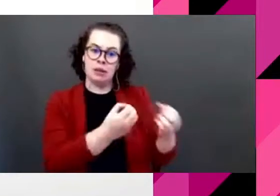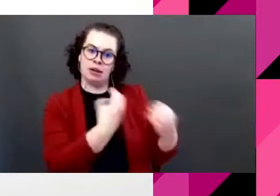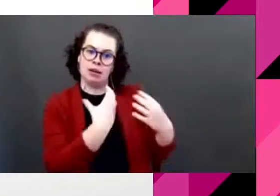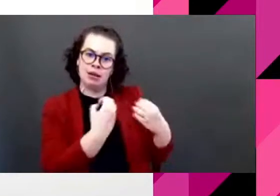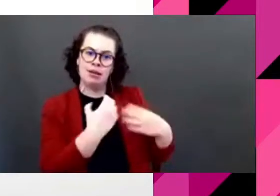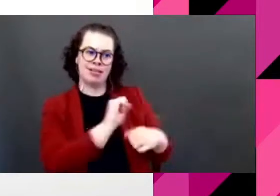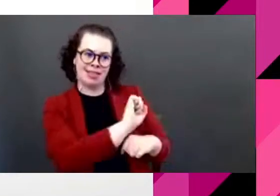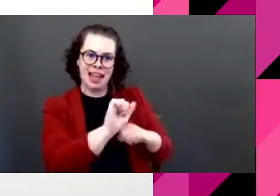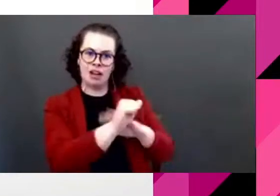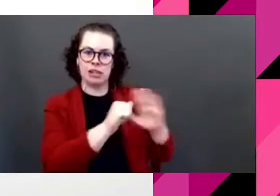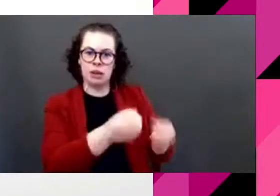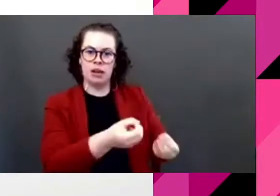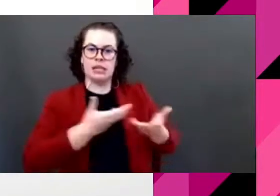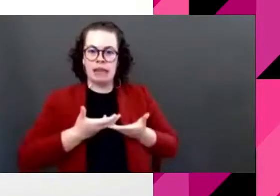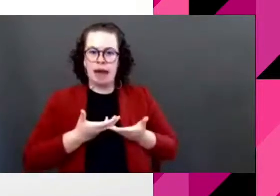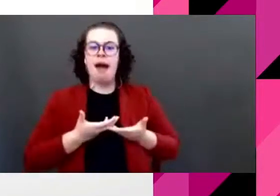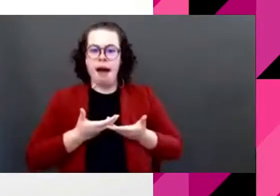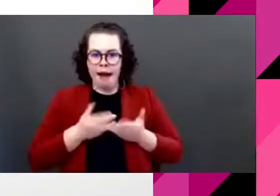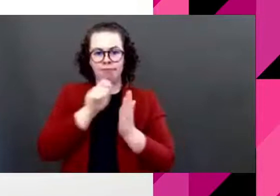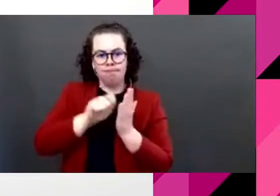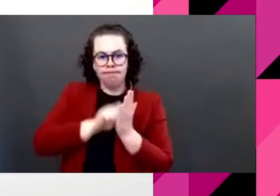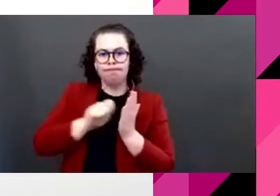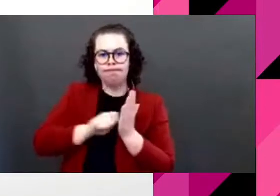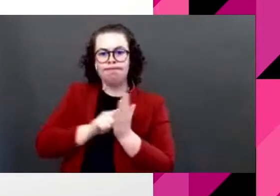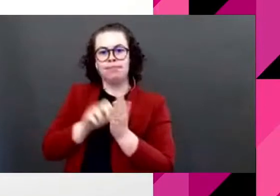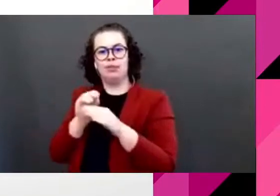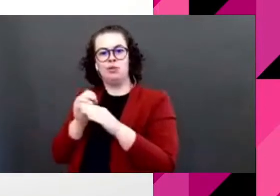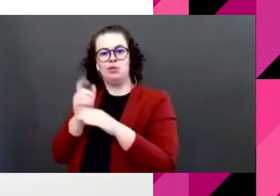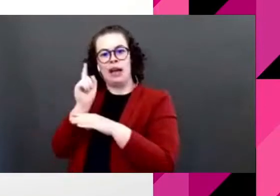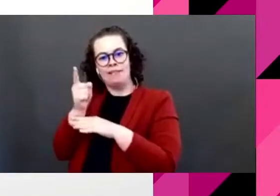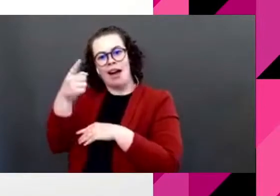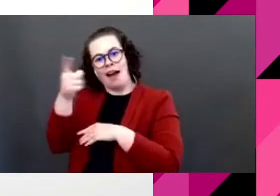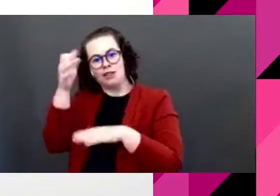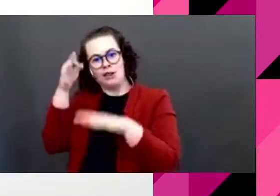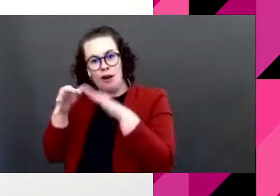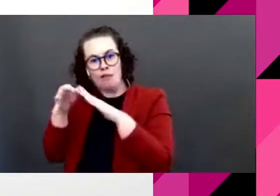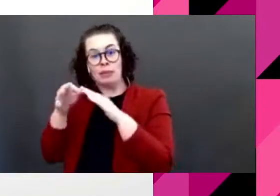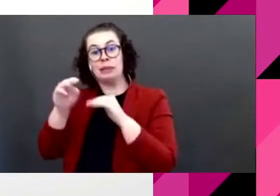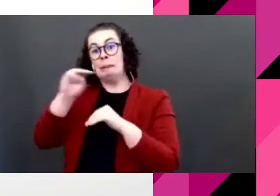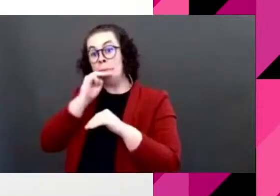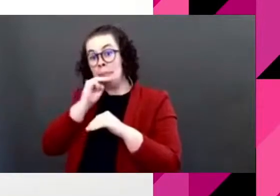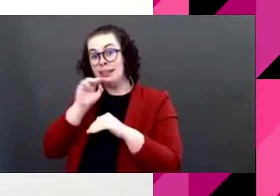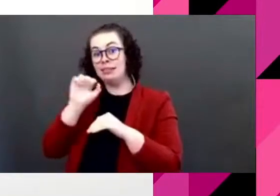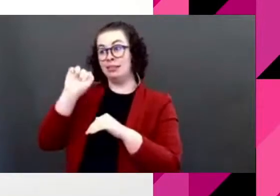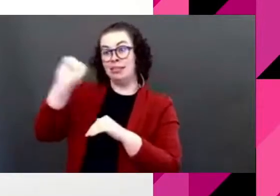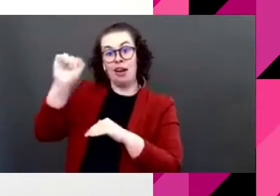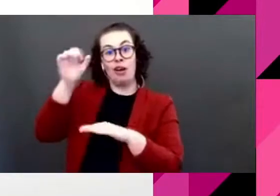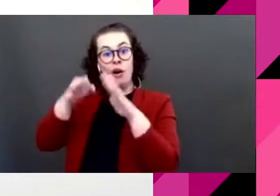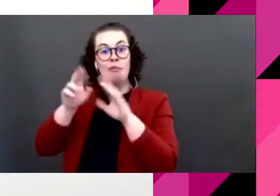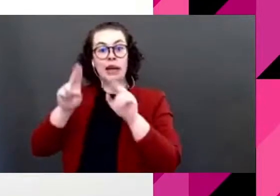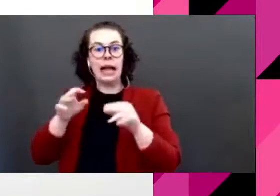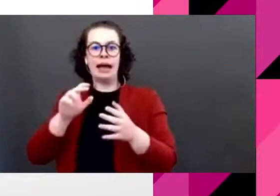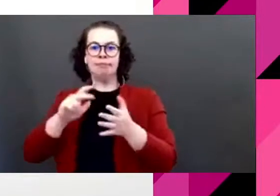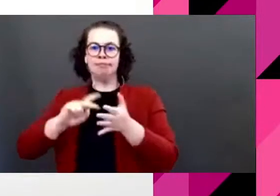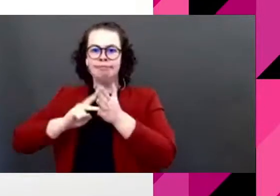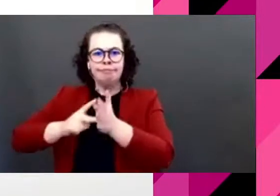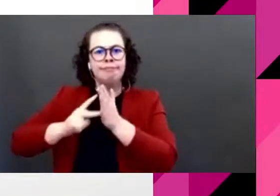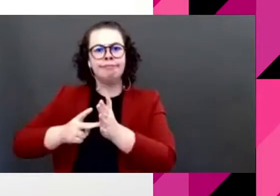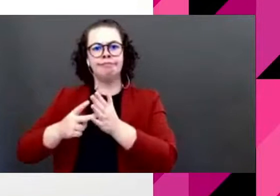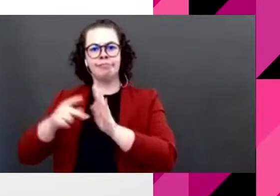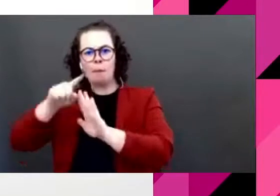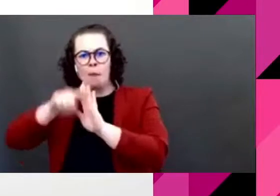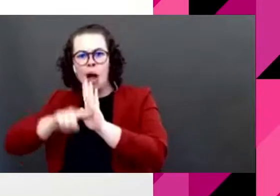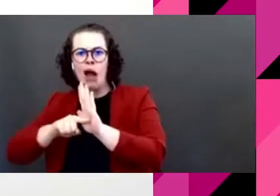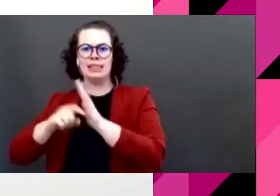disabilities themselves to guide the policies, programs, and strategies developed by government. And we seek